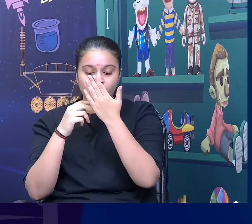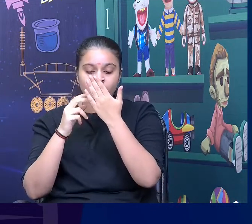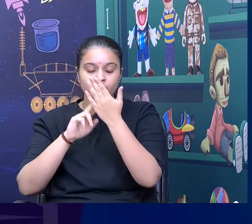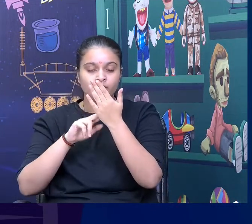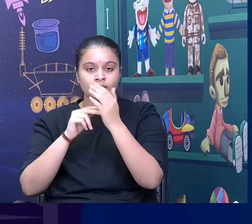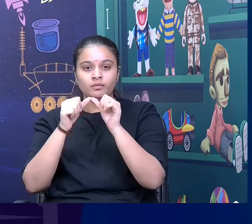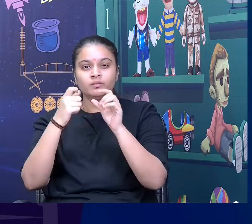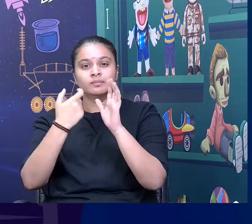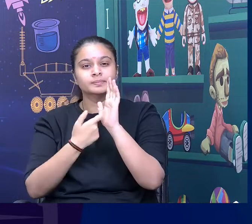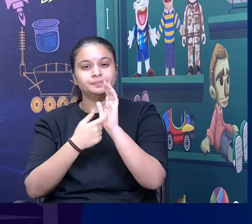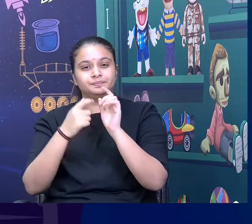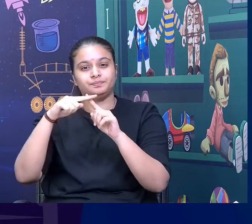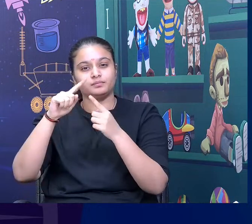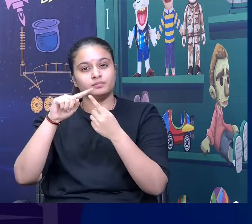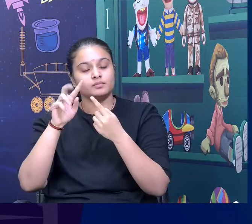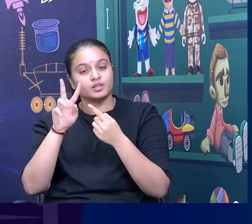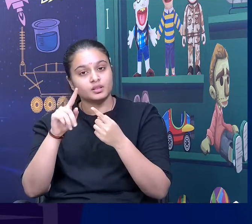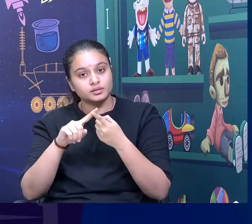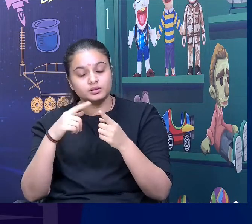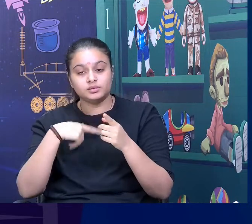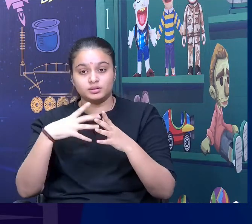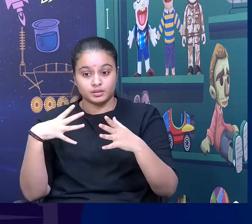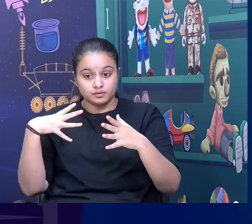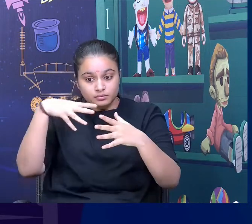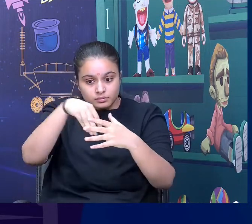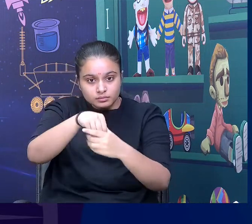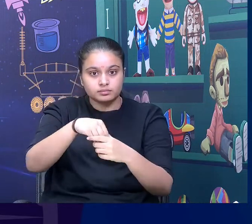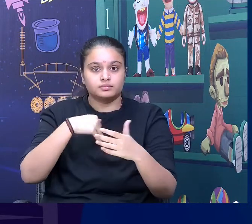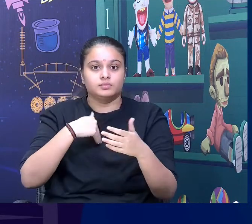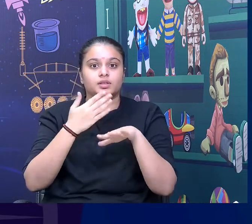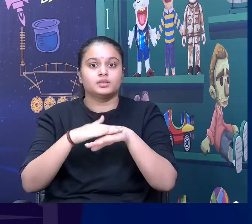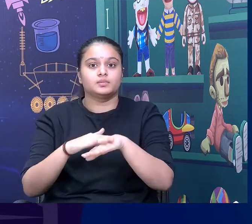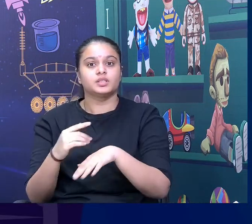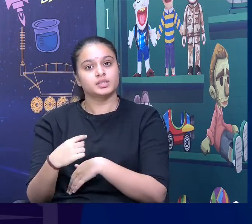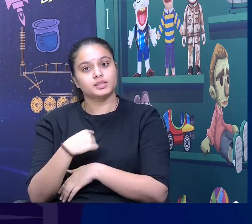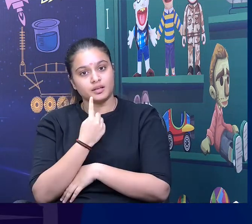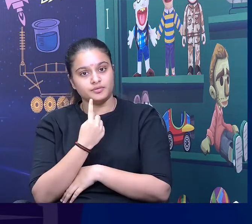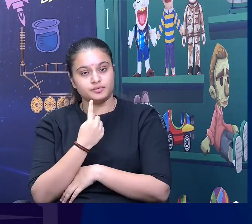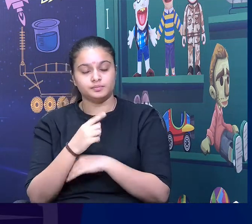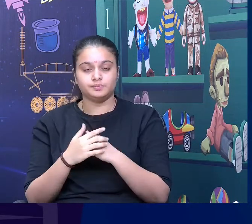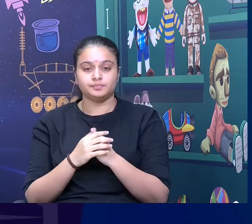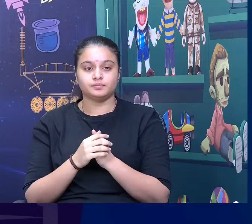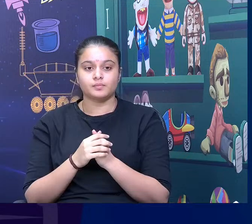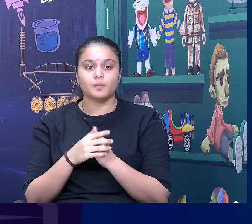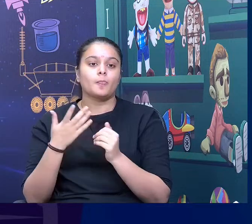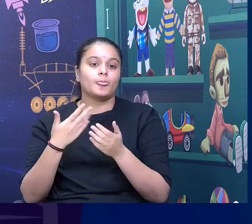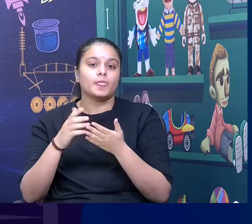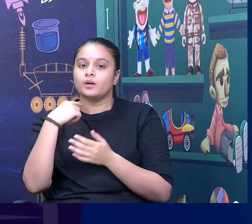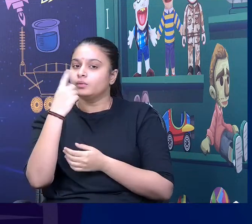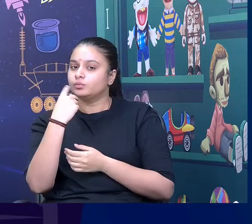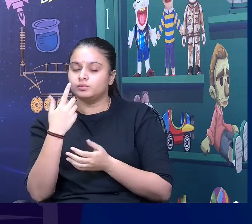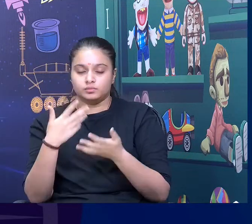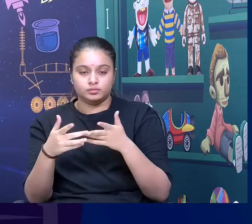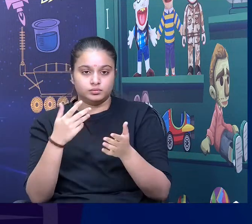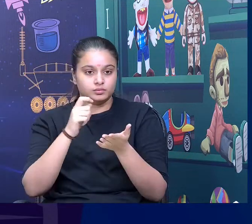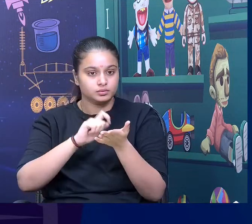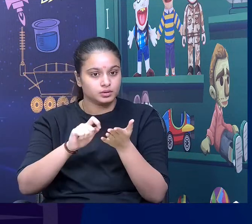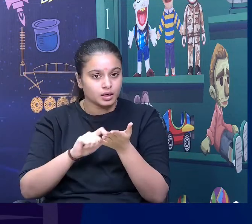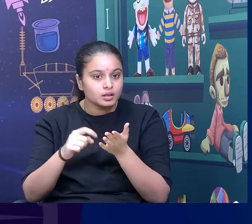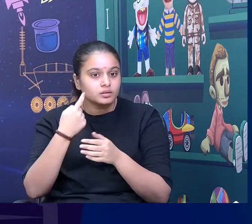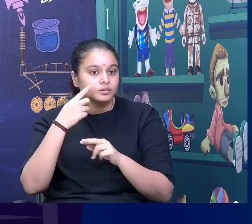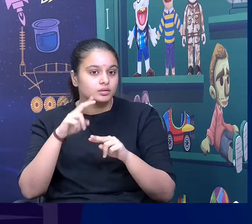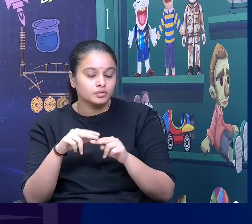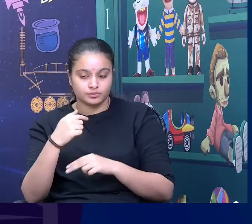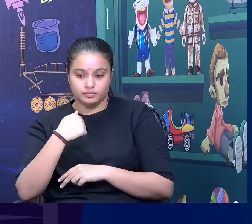about a person involved in experiencing that story. So whoever is writing, if I am writing or if